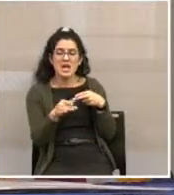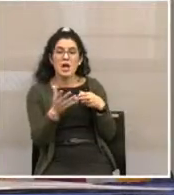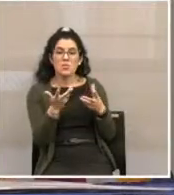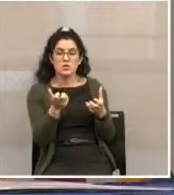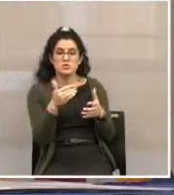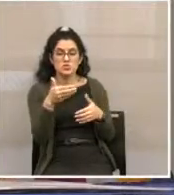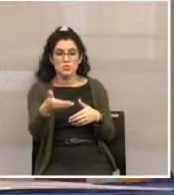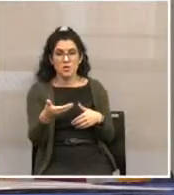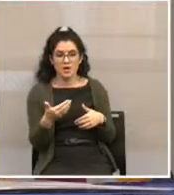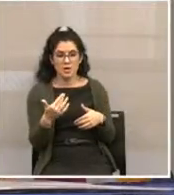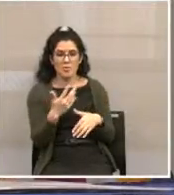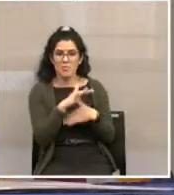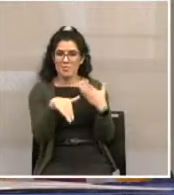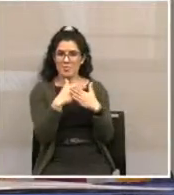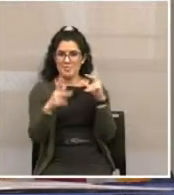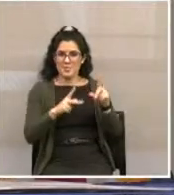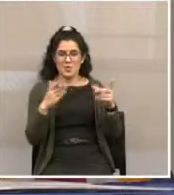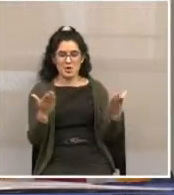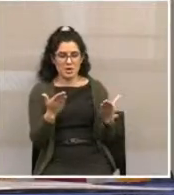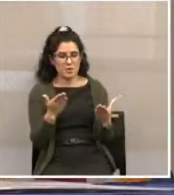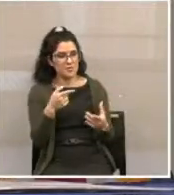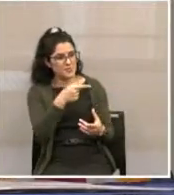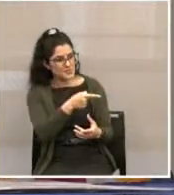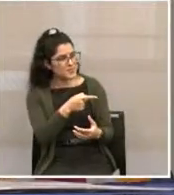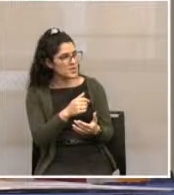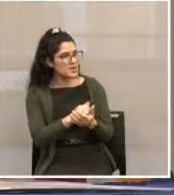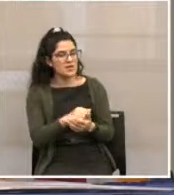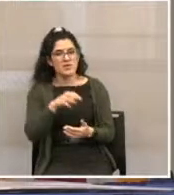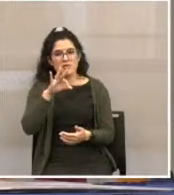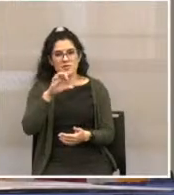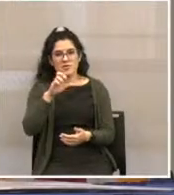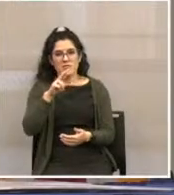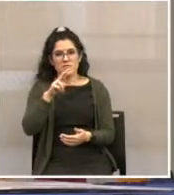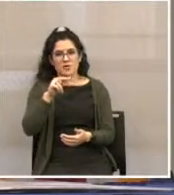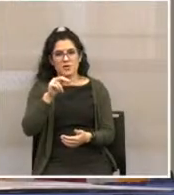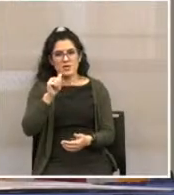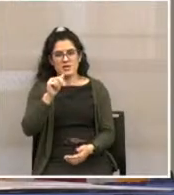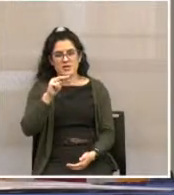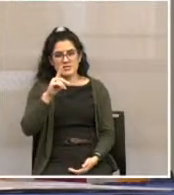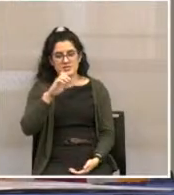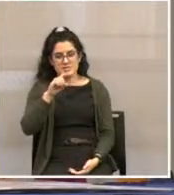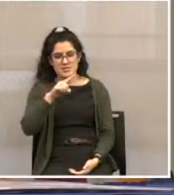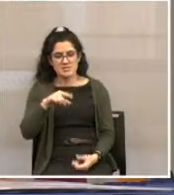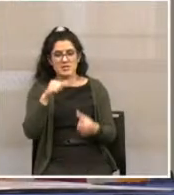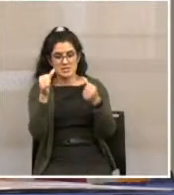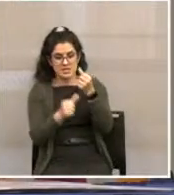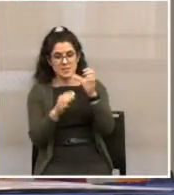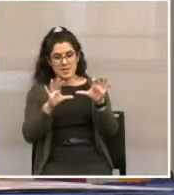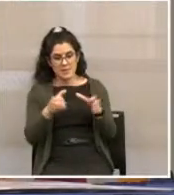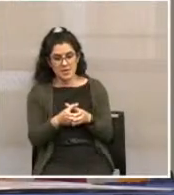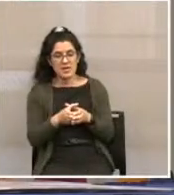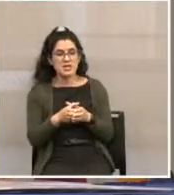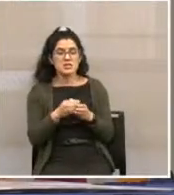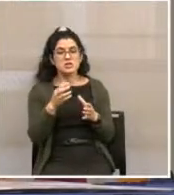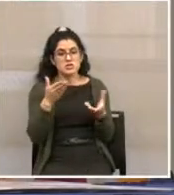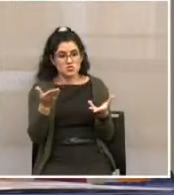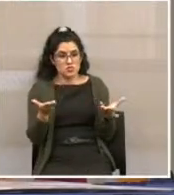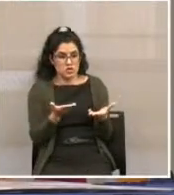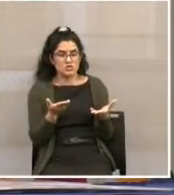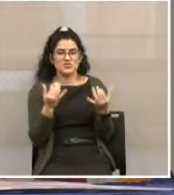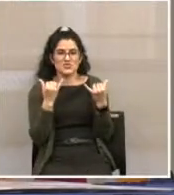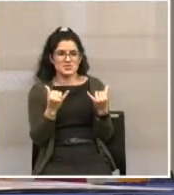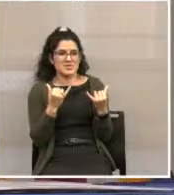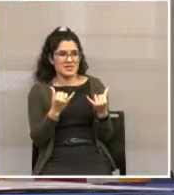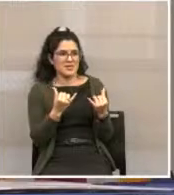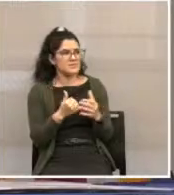our colleagues. You, Mr. Chairman, and Ms. Lidra Fernandez and I serve on the Elections Subcommittee, which is why we are here within